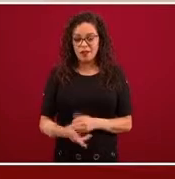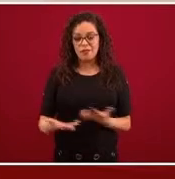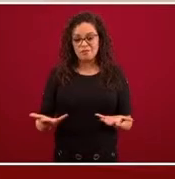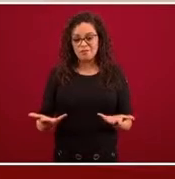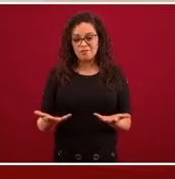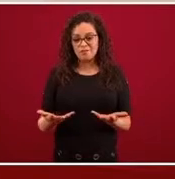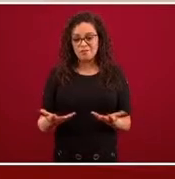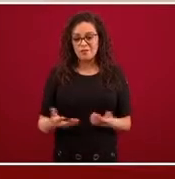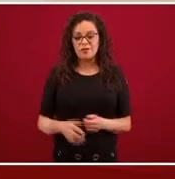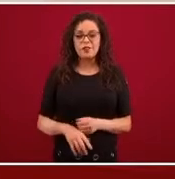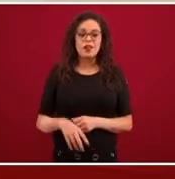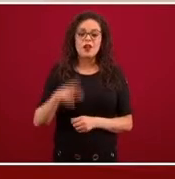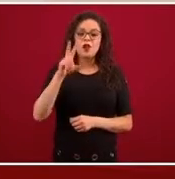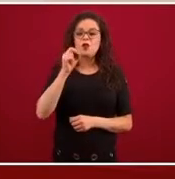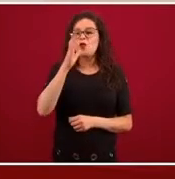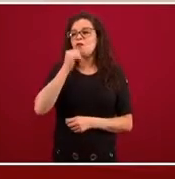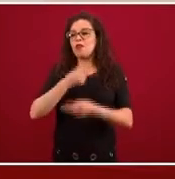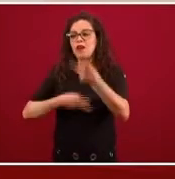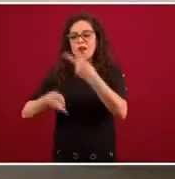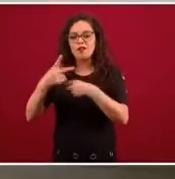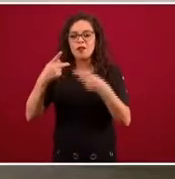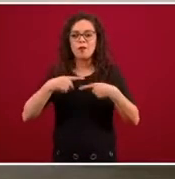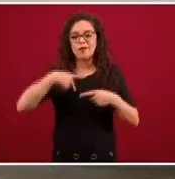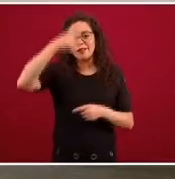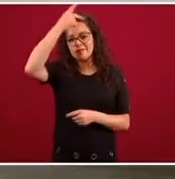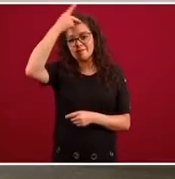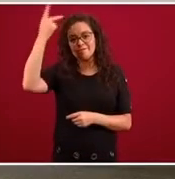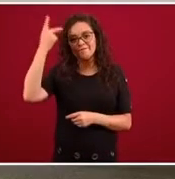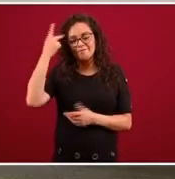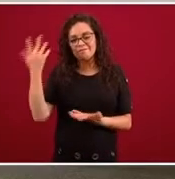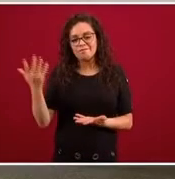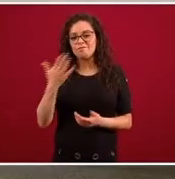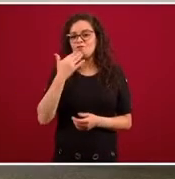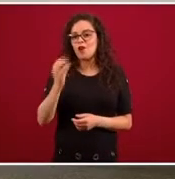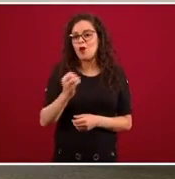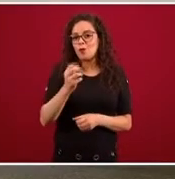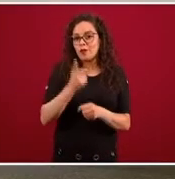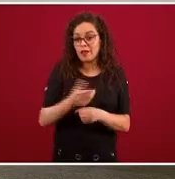to have nursing people here.